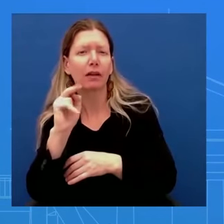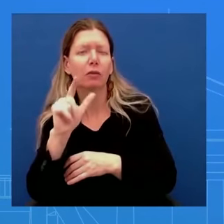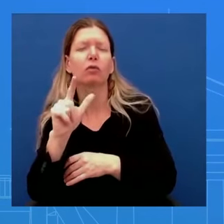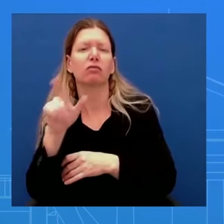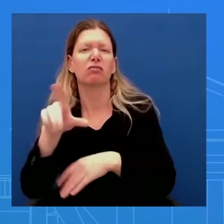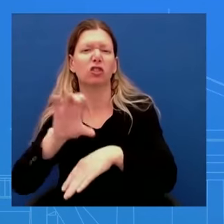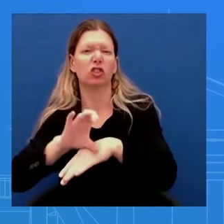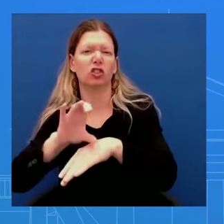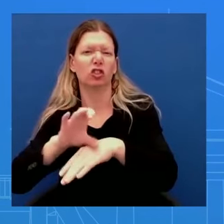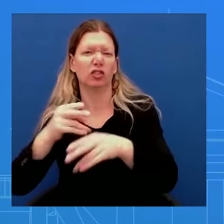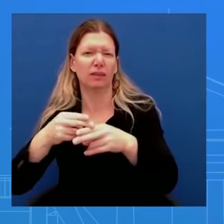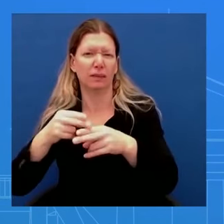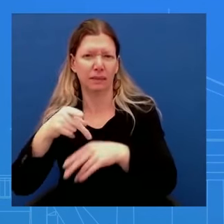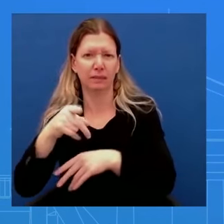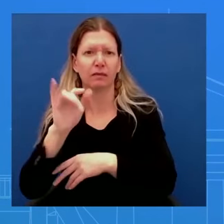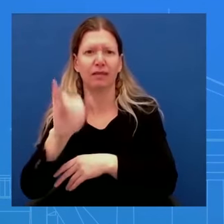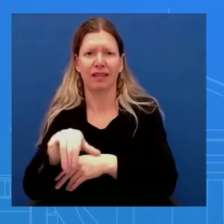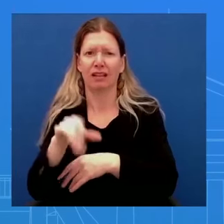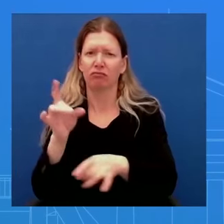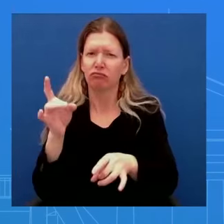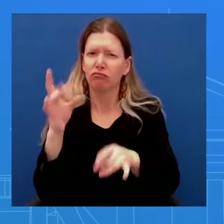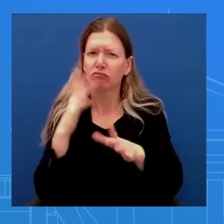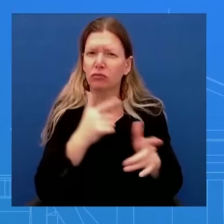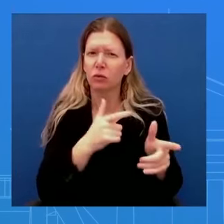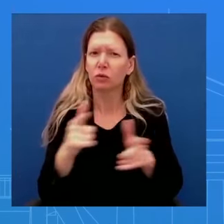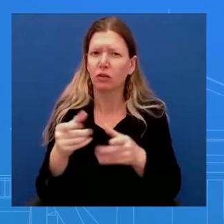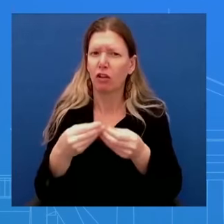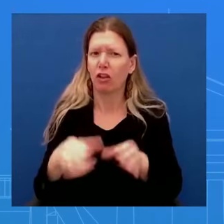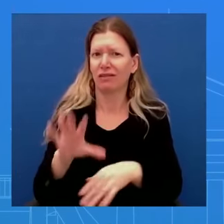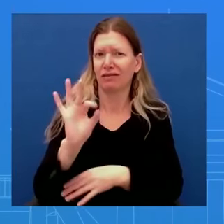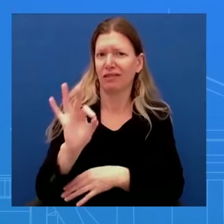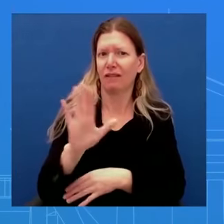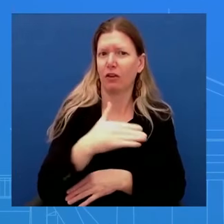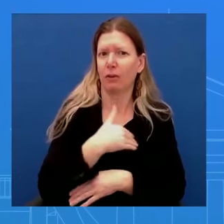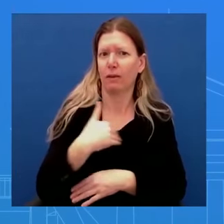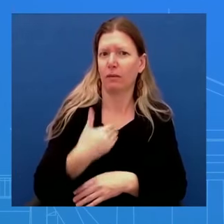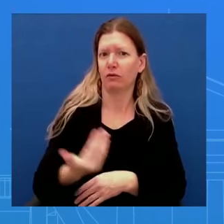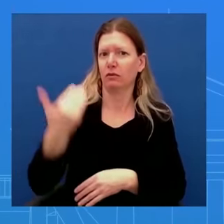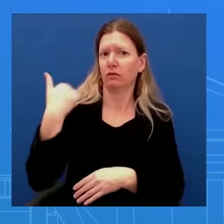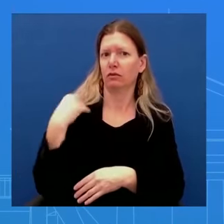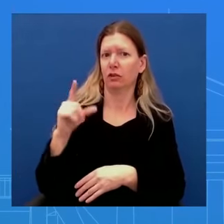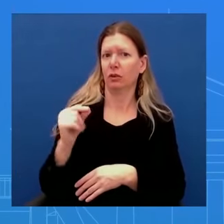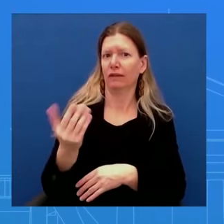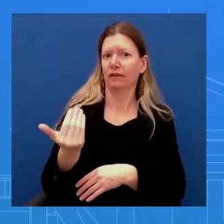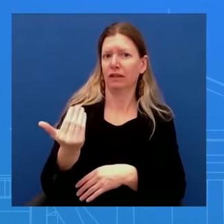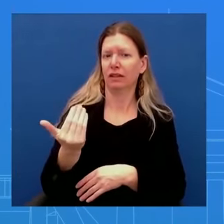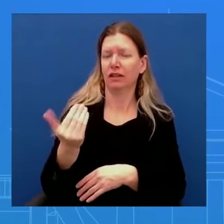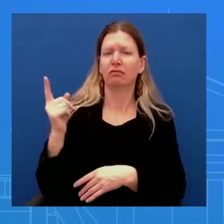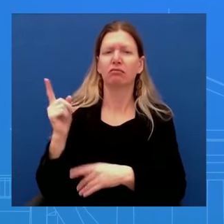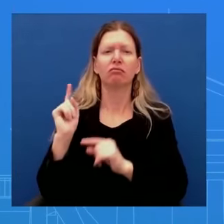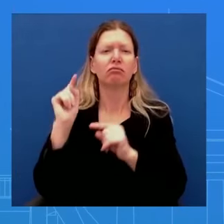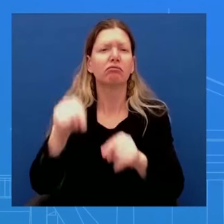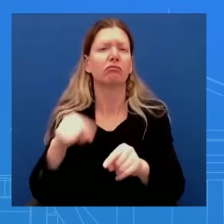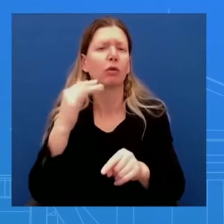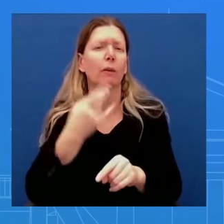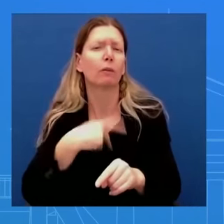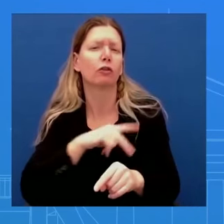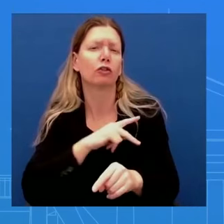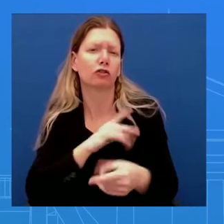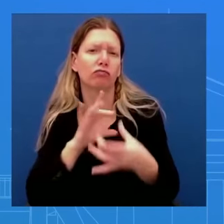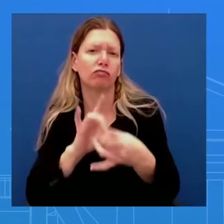members back in 2015. A place that has a personal connection to. You heard him then. And so, look, the president's going to go